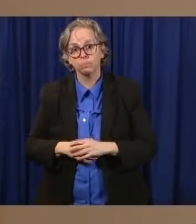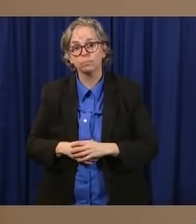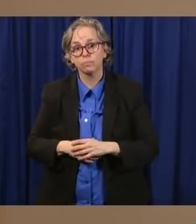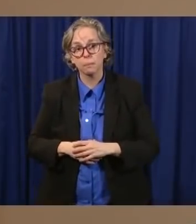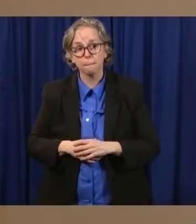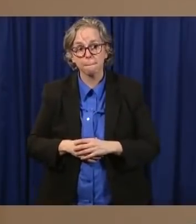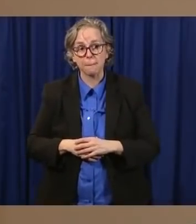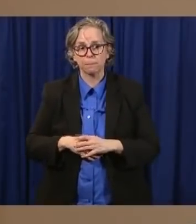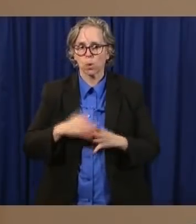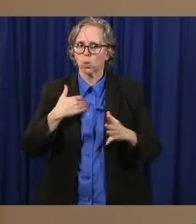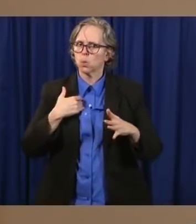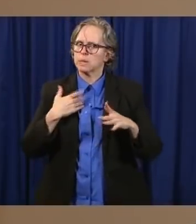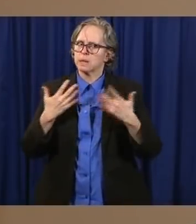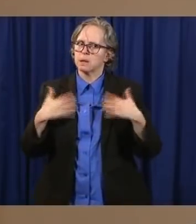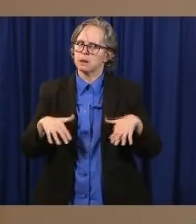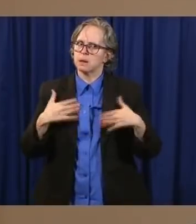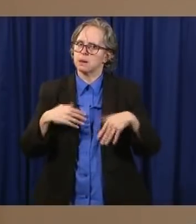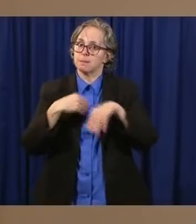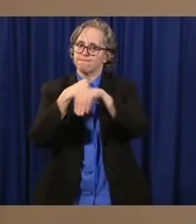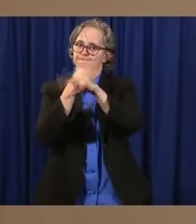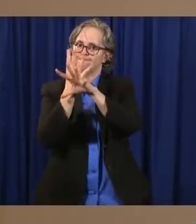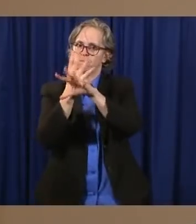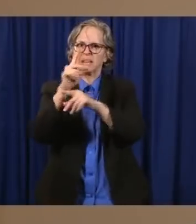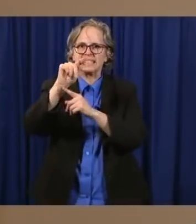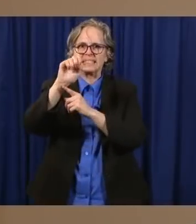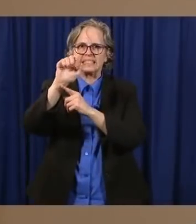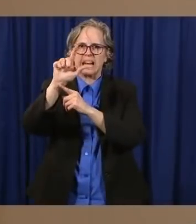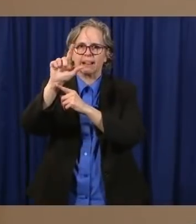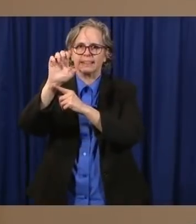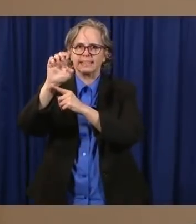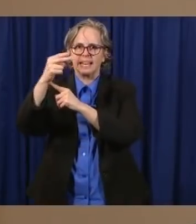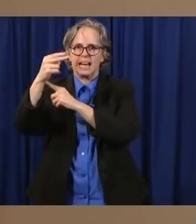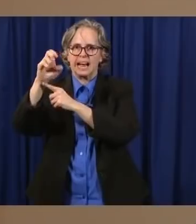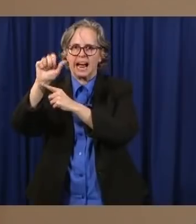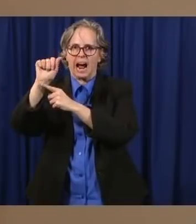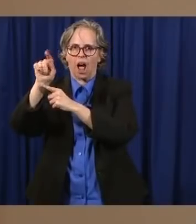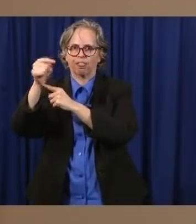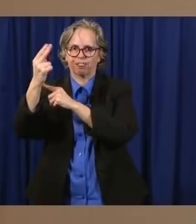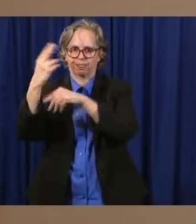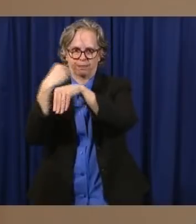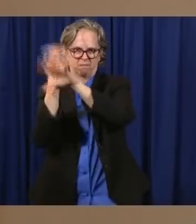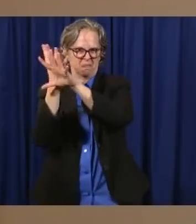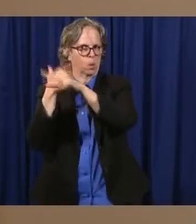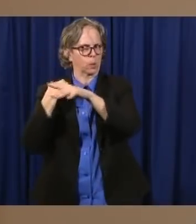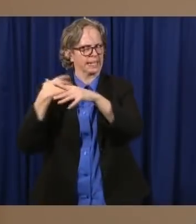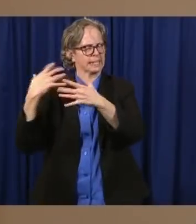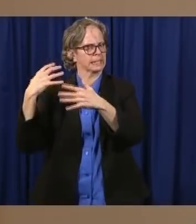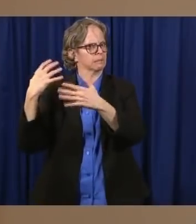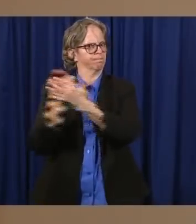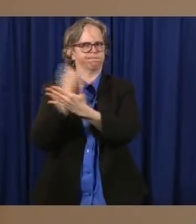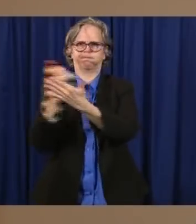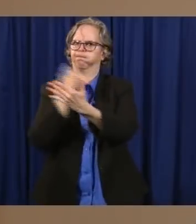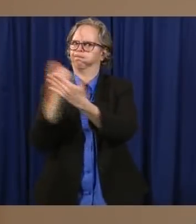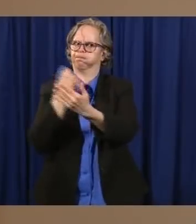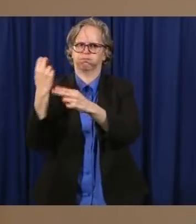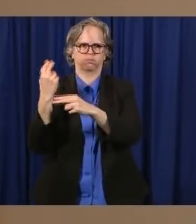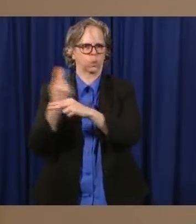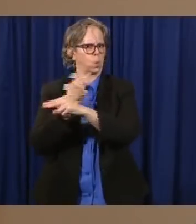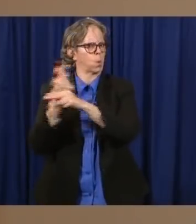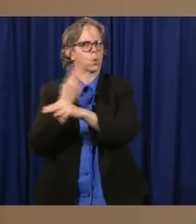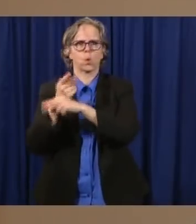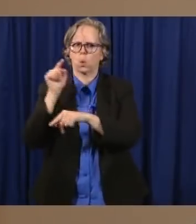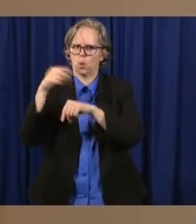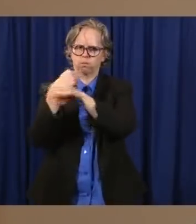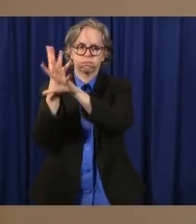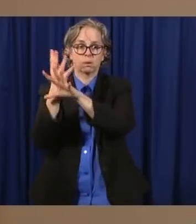telehealth in Ohio, and specifically using, a